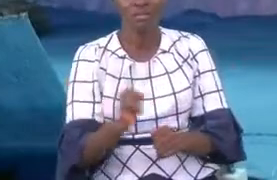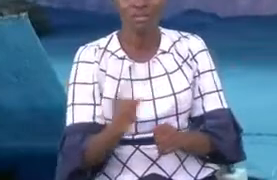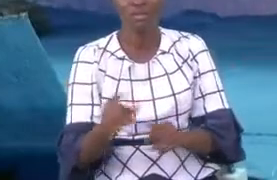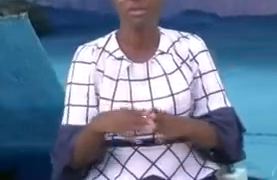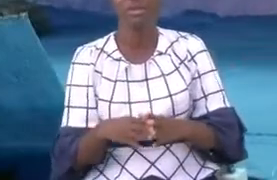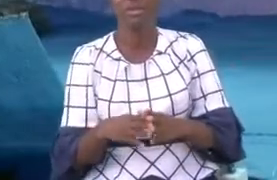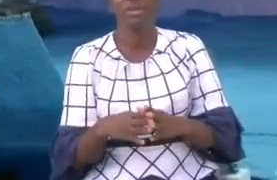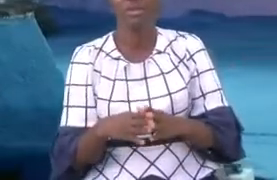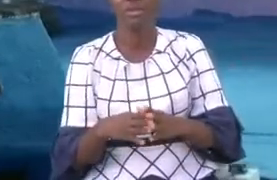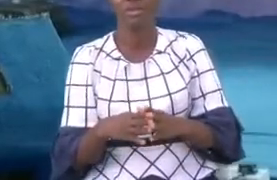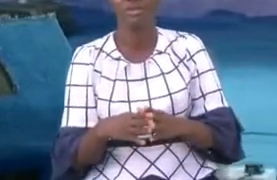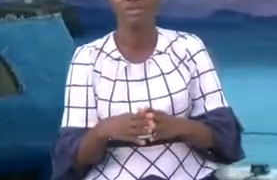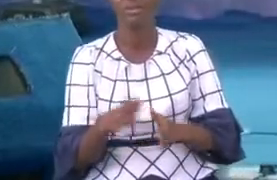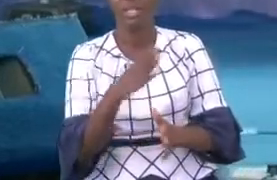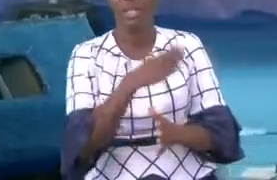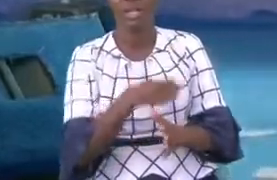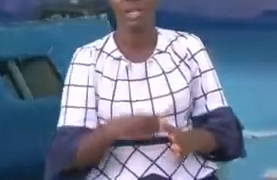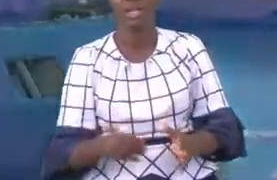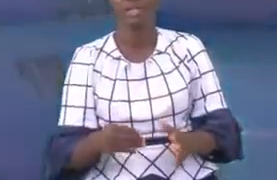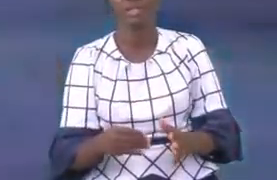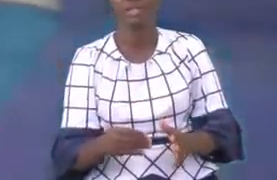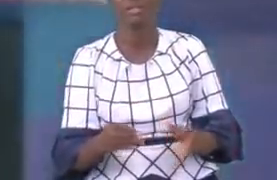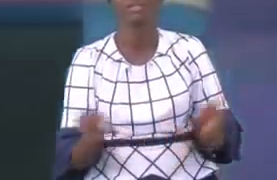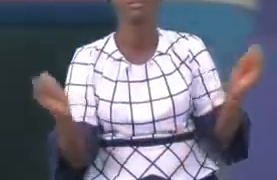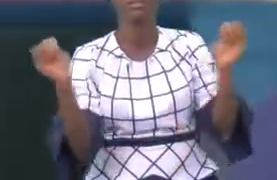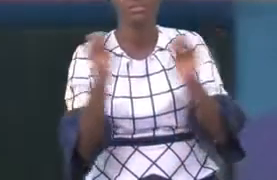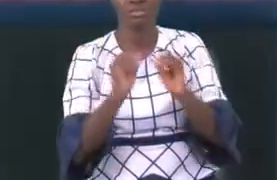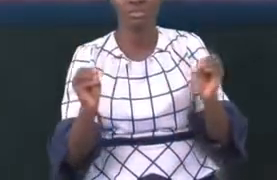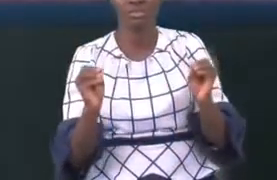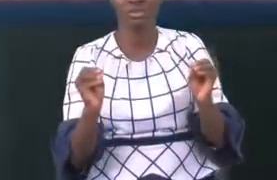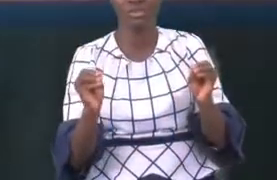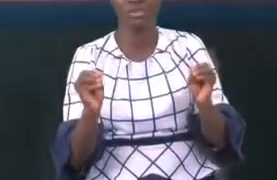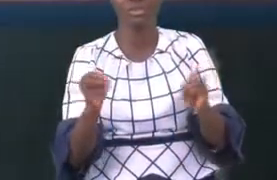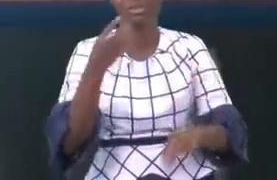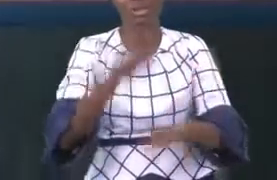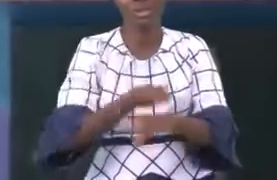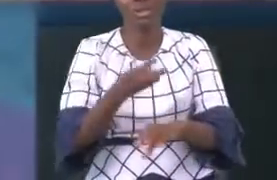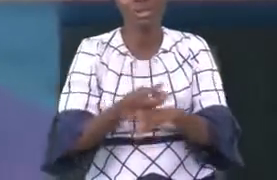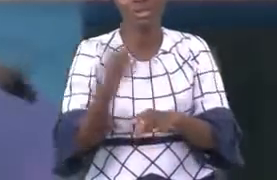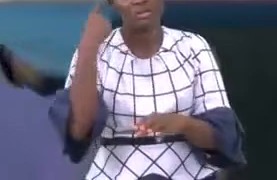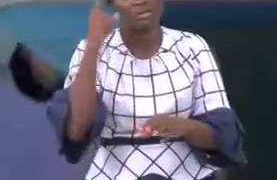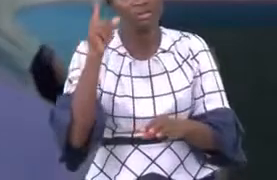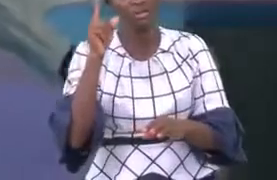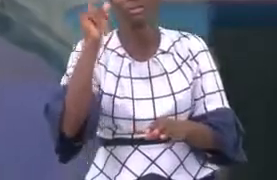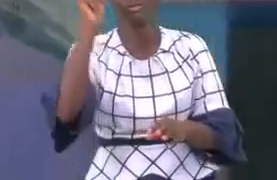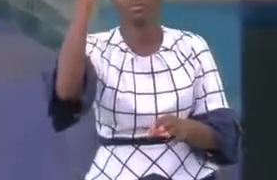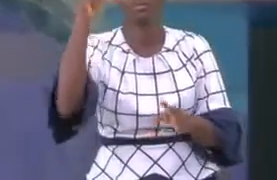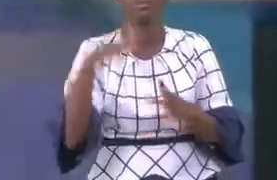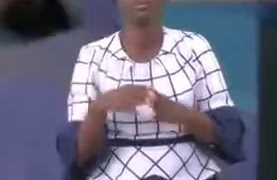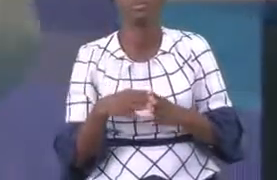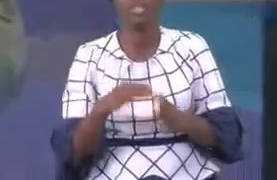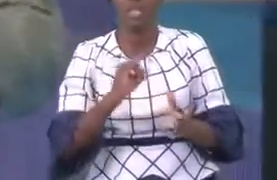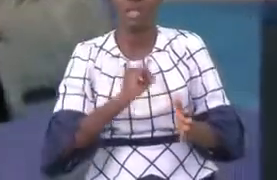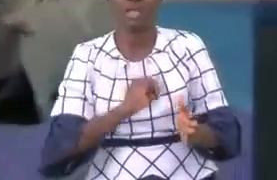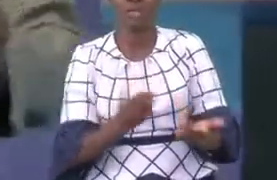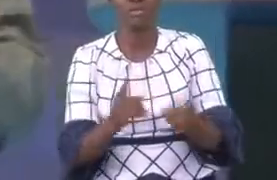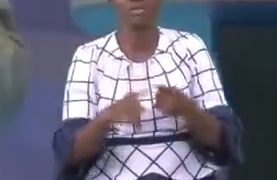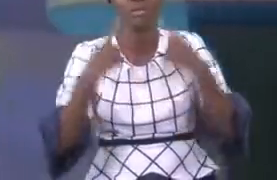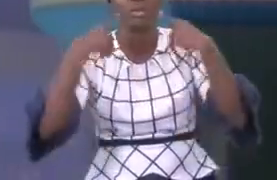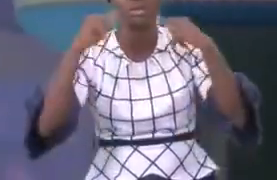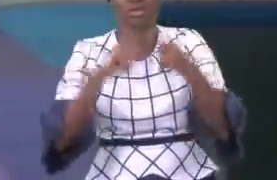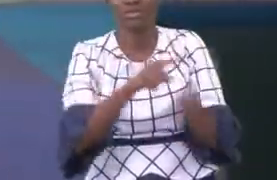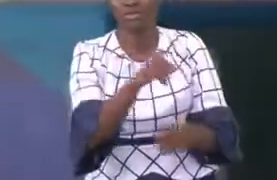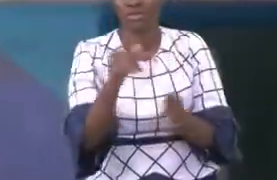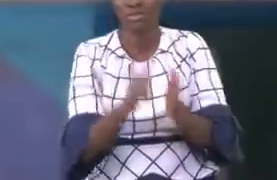too hard for thee. I want to announce to you tonight that any challenge you have, you bring to